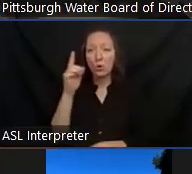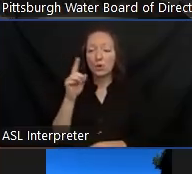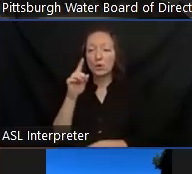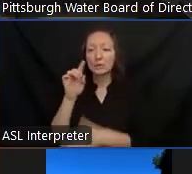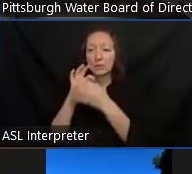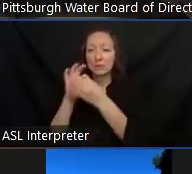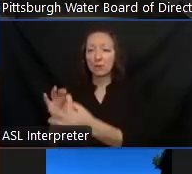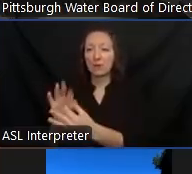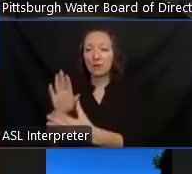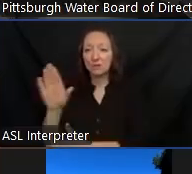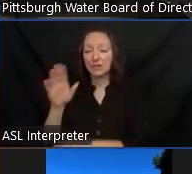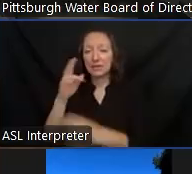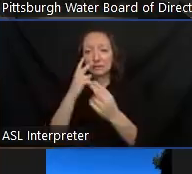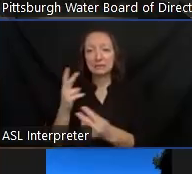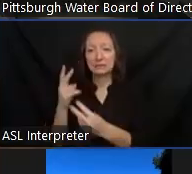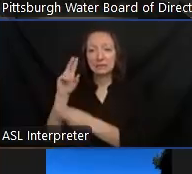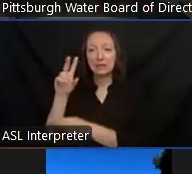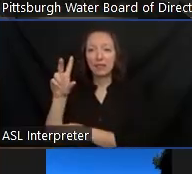miss him.